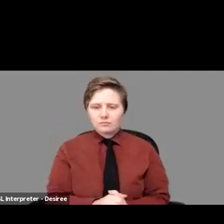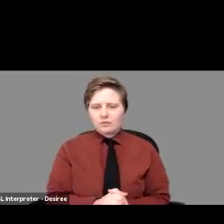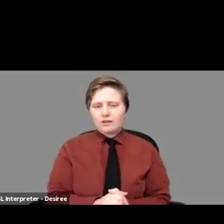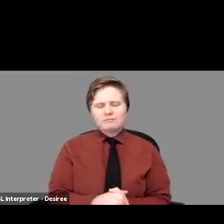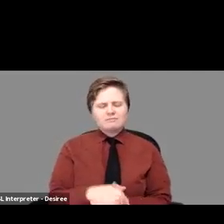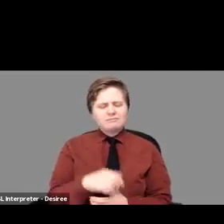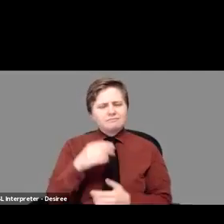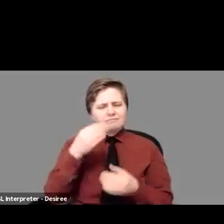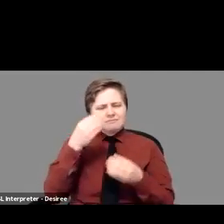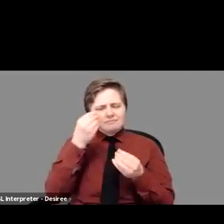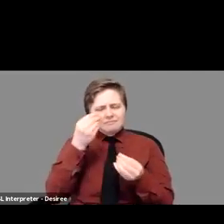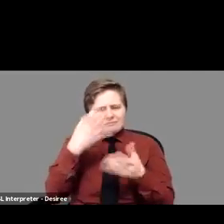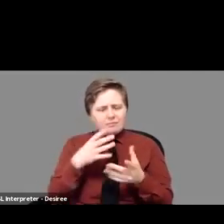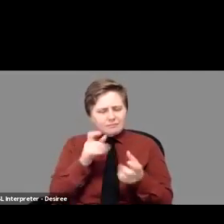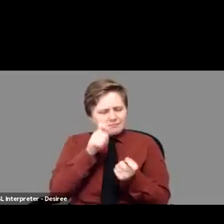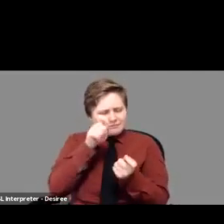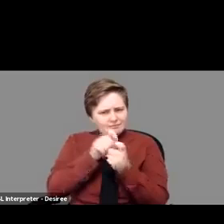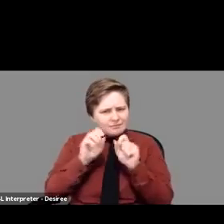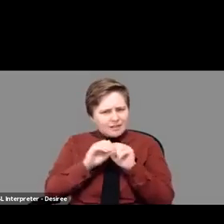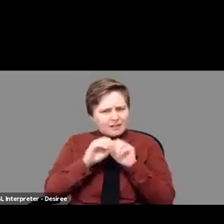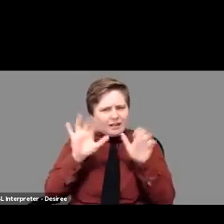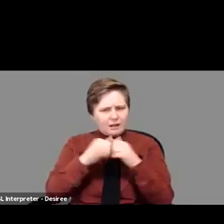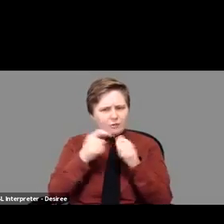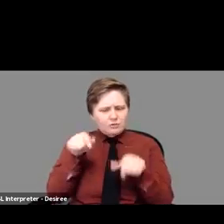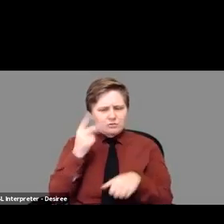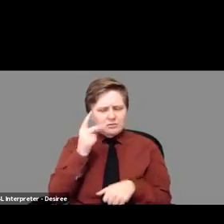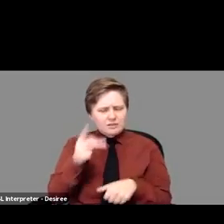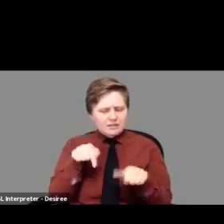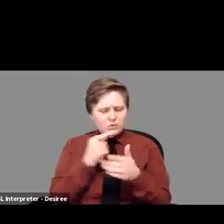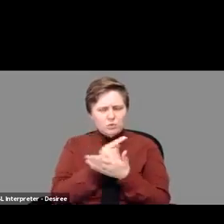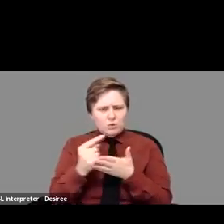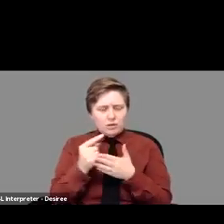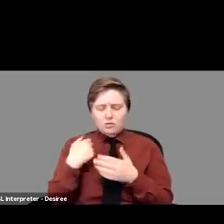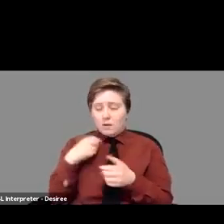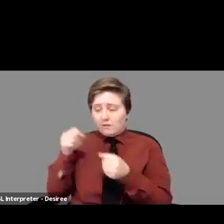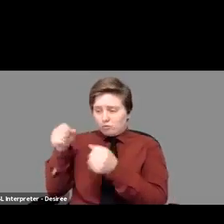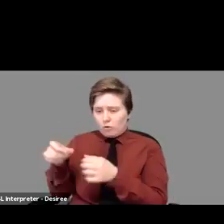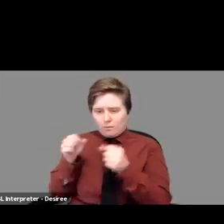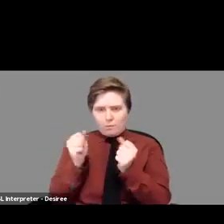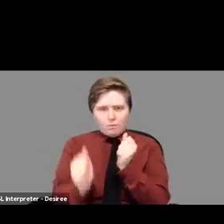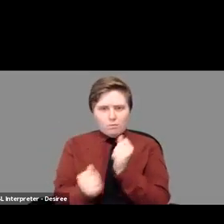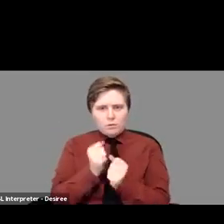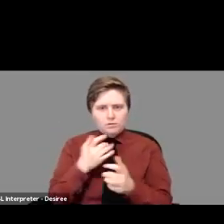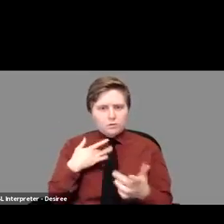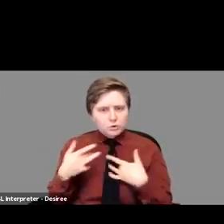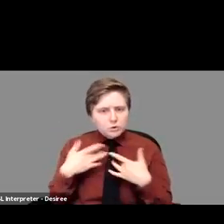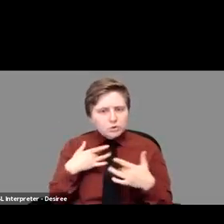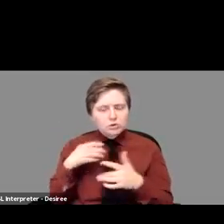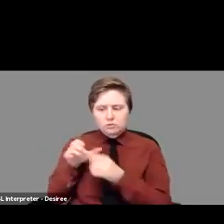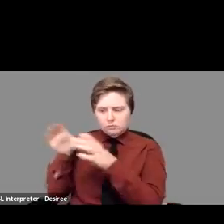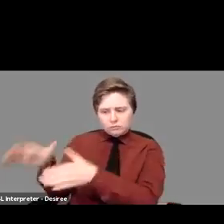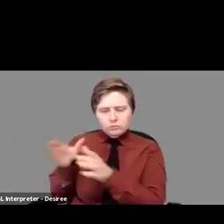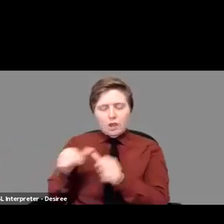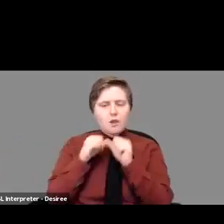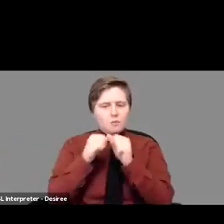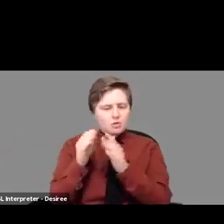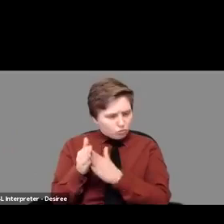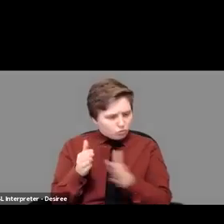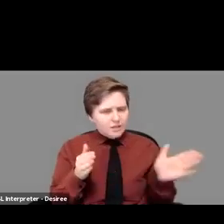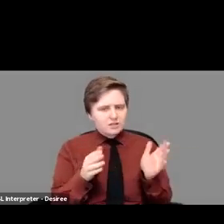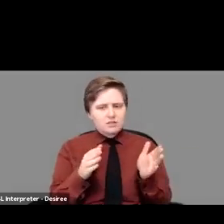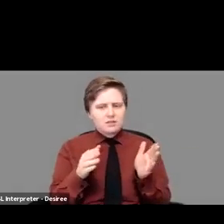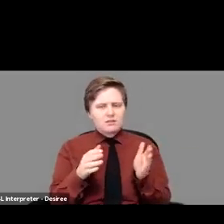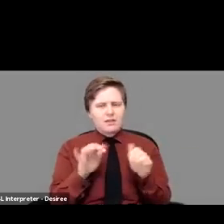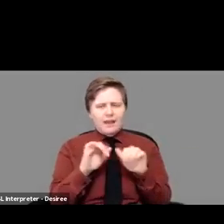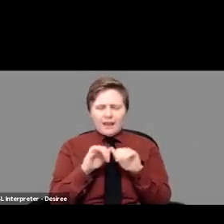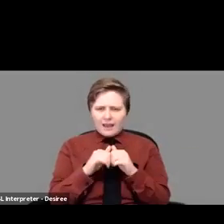me succinctly how you see this week going, Matt? We've dropped off kits to the most urgent, continue to drop off kits to the rest of, how